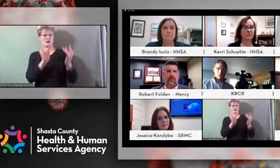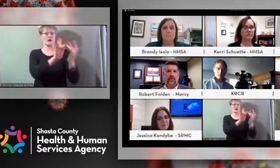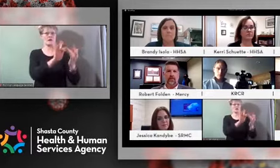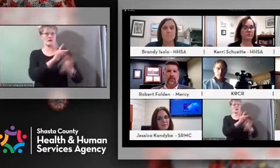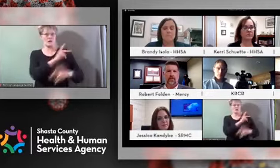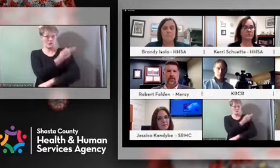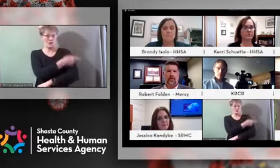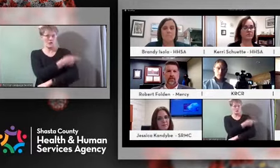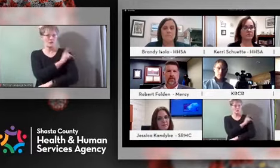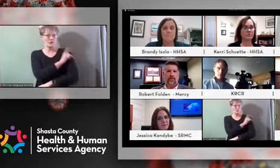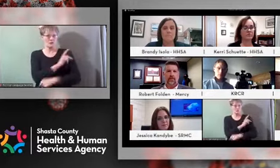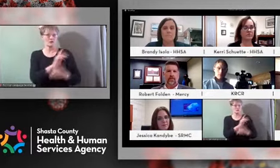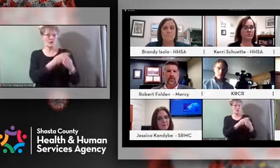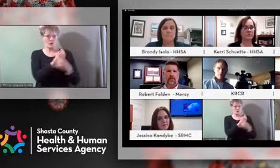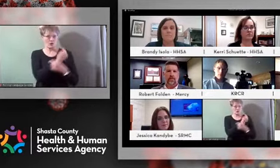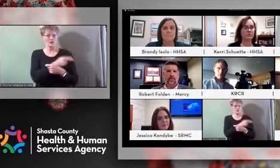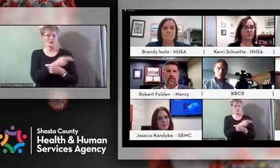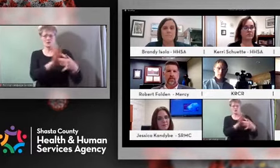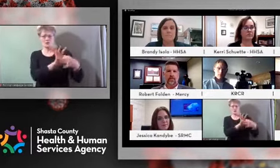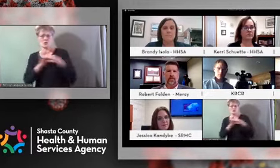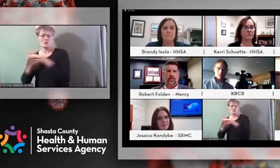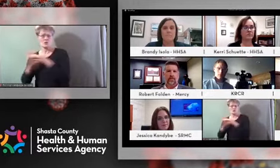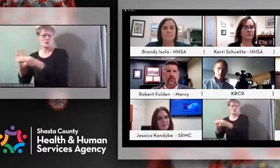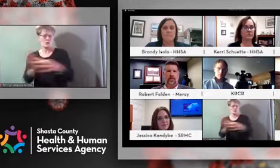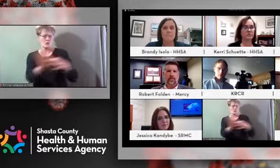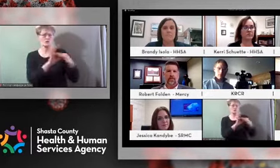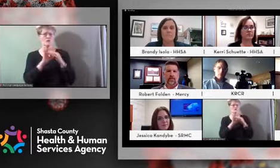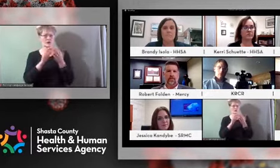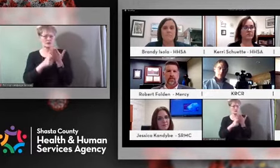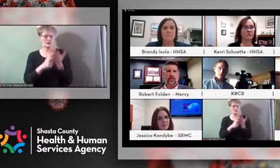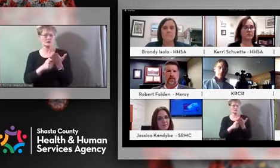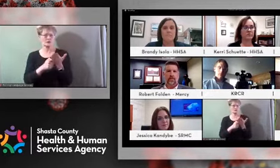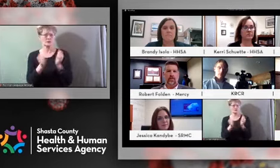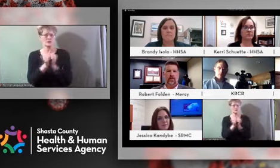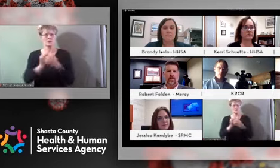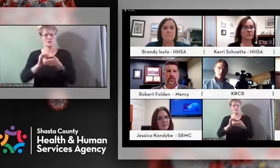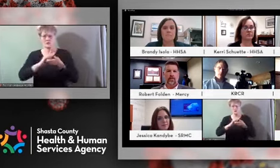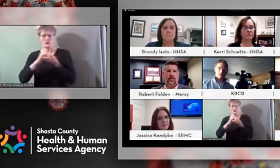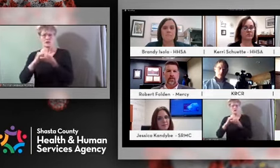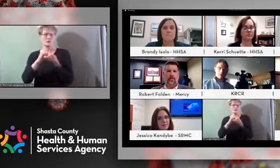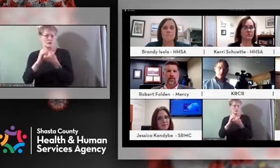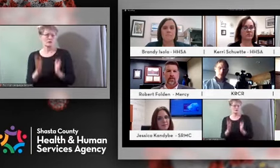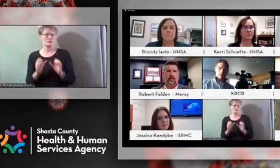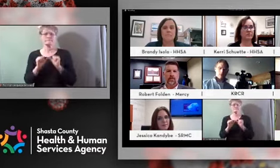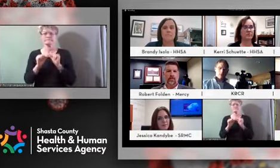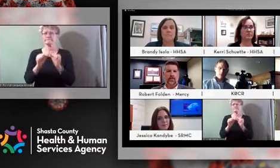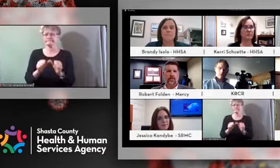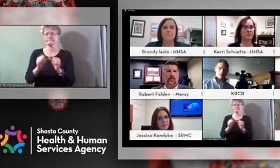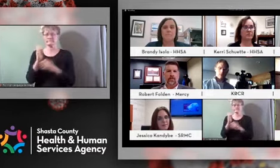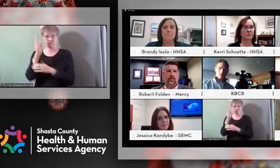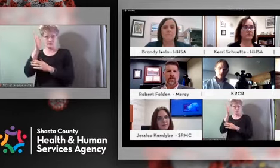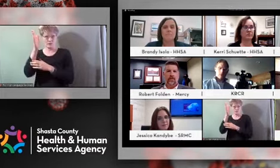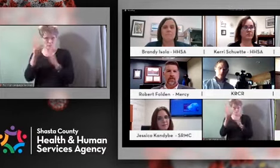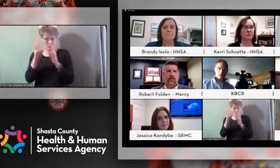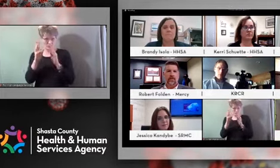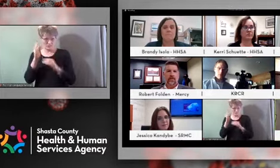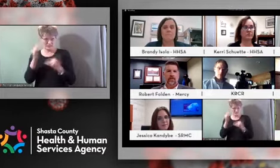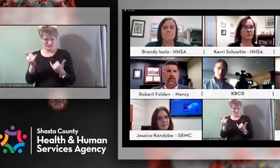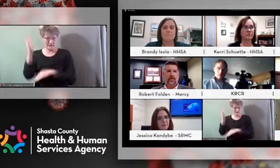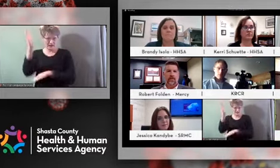going about that. And so we're having ongoing discussions about that. We have something set up this afternoon to come up with, renew